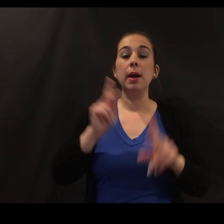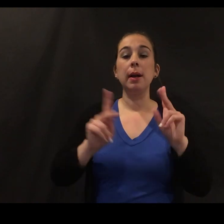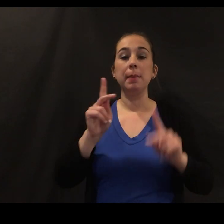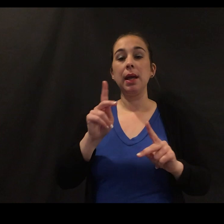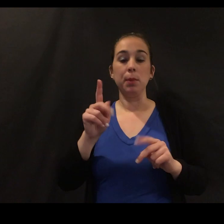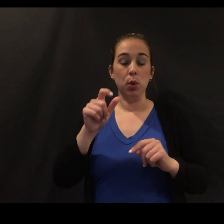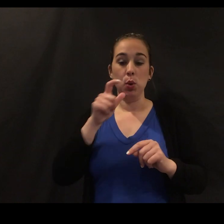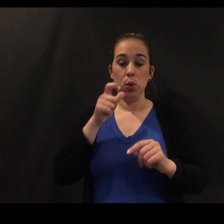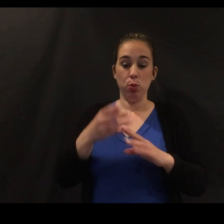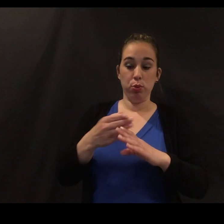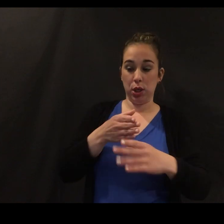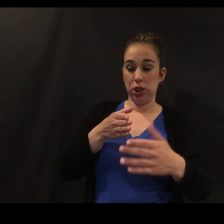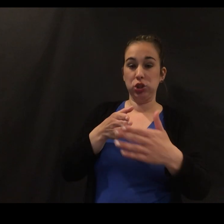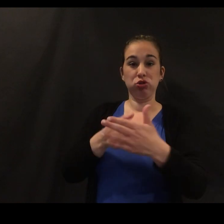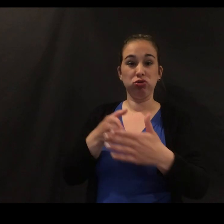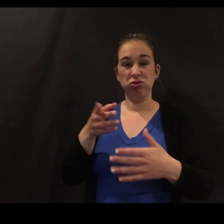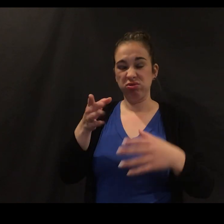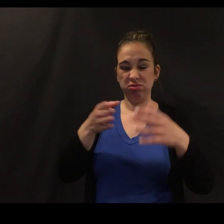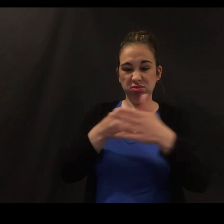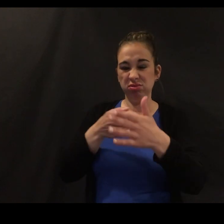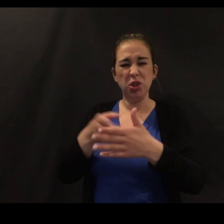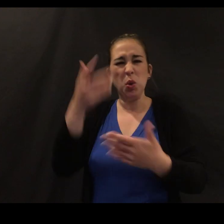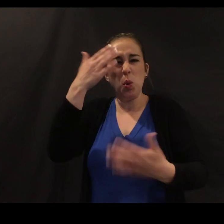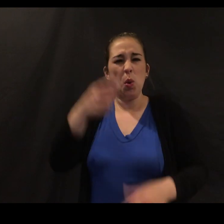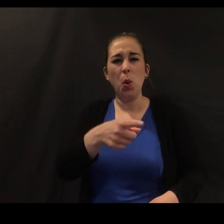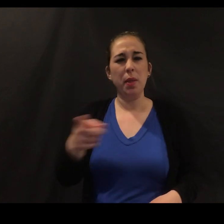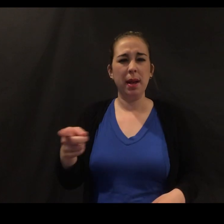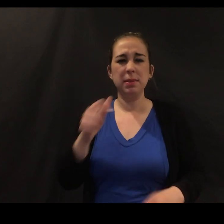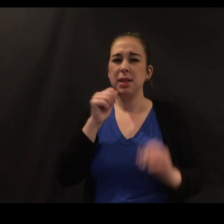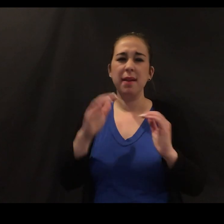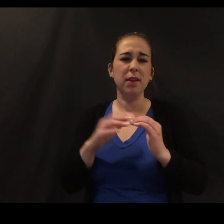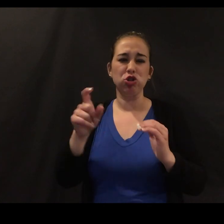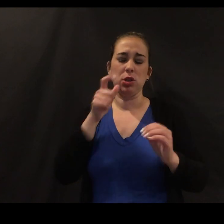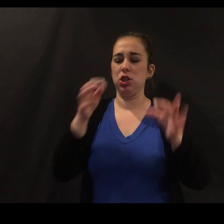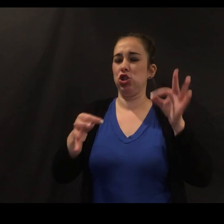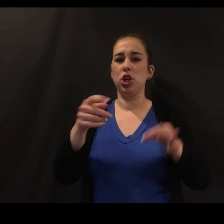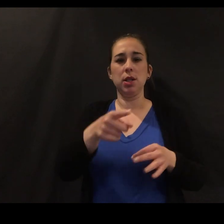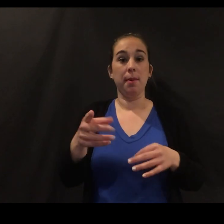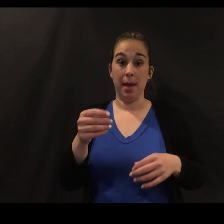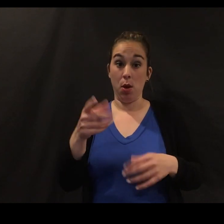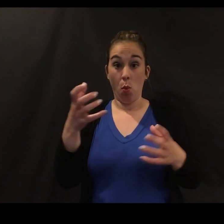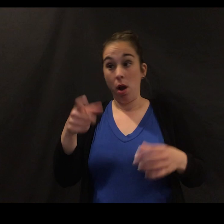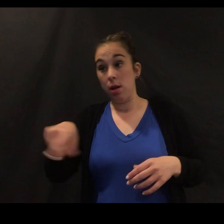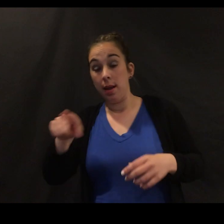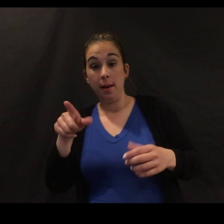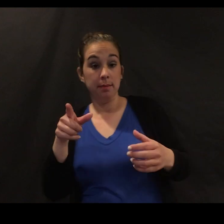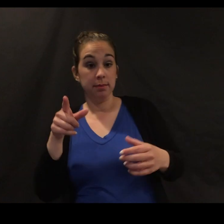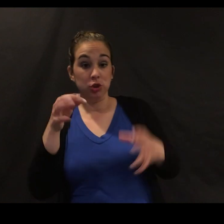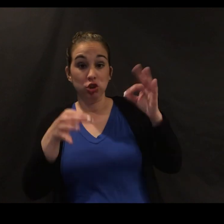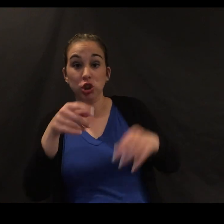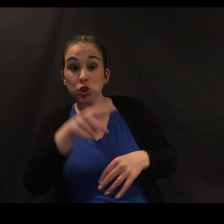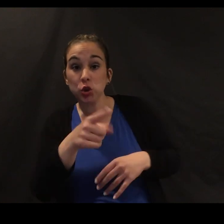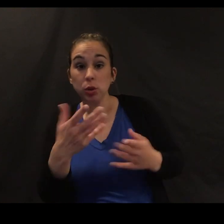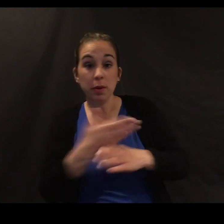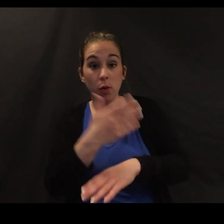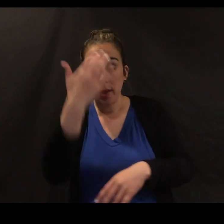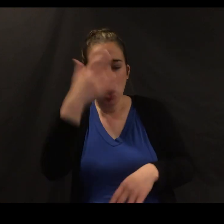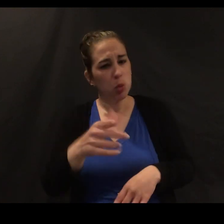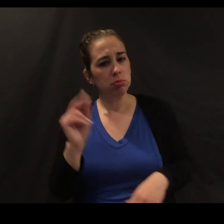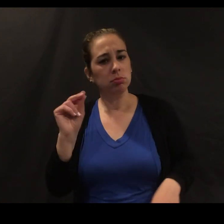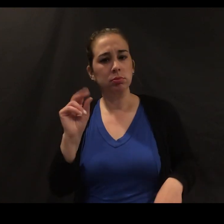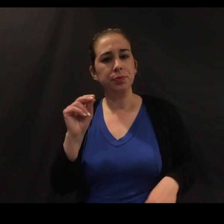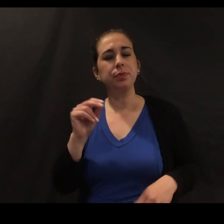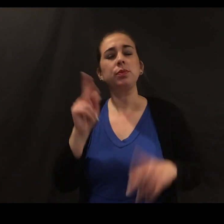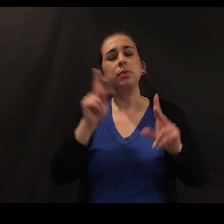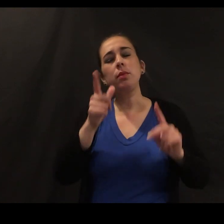people because you don't know people. And you don't want people judging you before they know you. And so gracious people